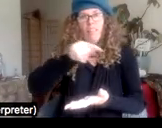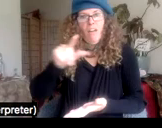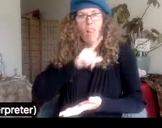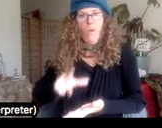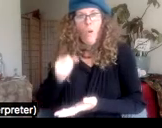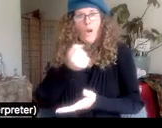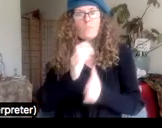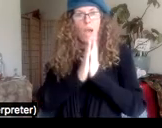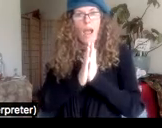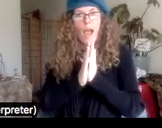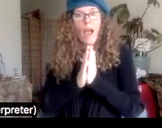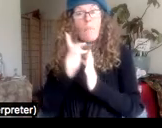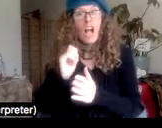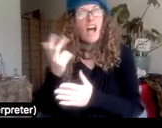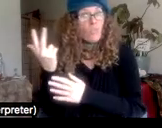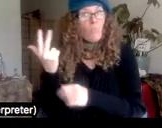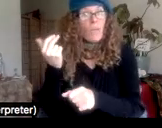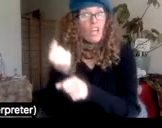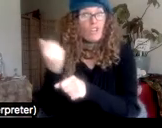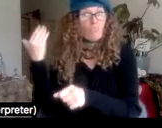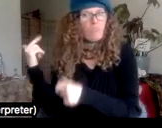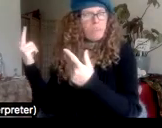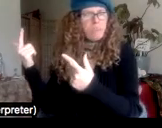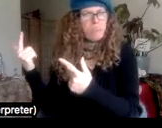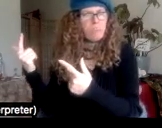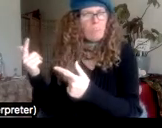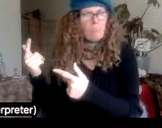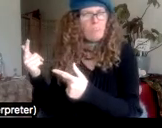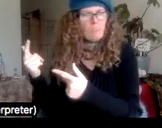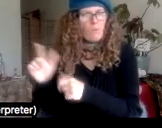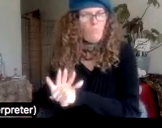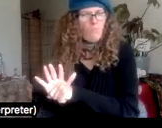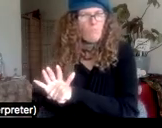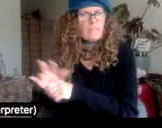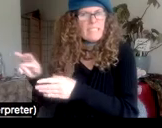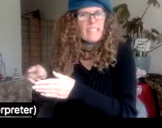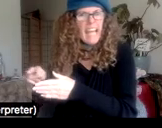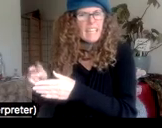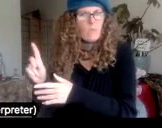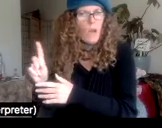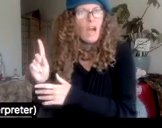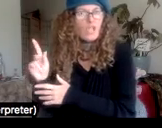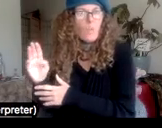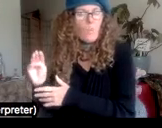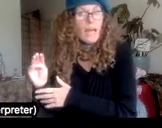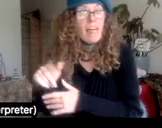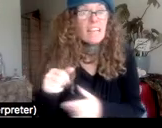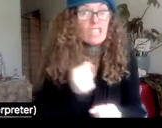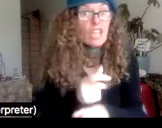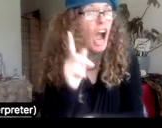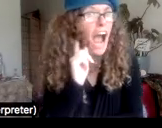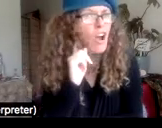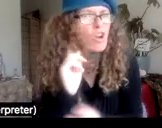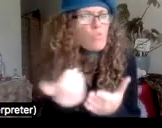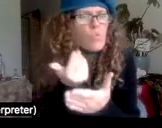because we did get together on Zoom. And this year I heard something that I hadn't heard before, and it had to do